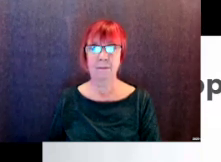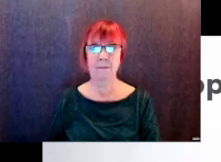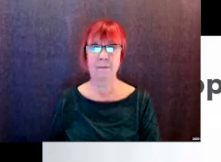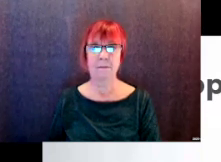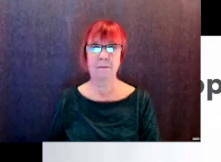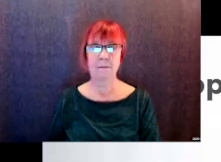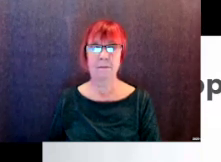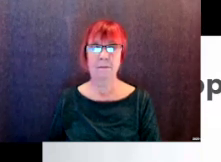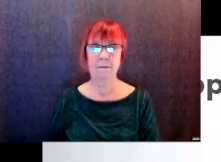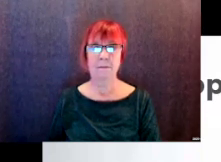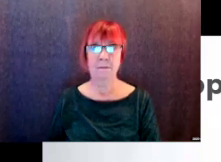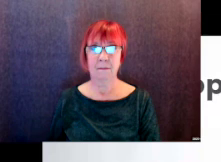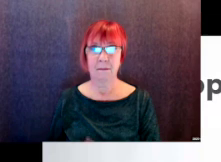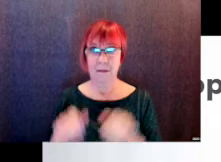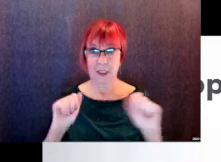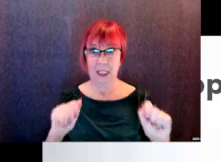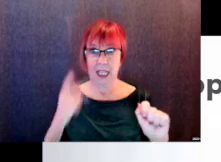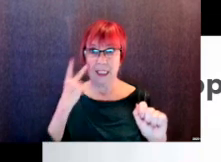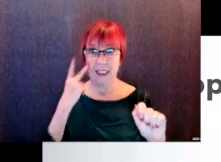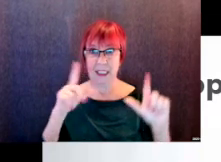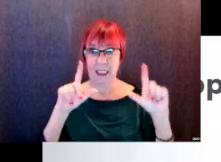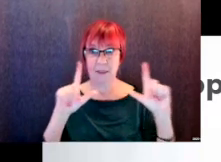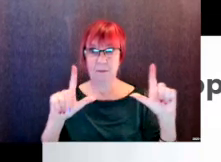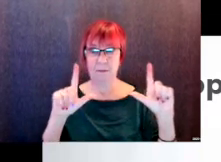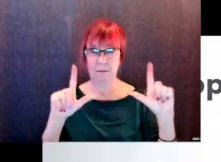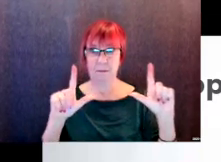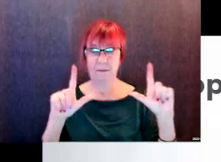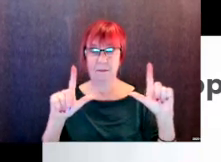to consider and respond.